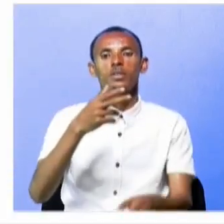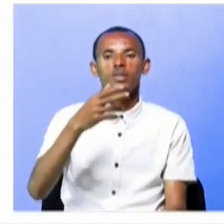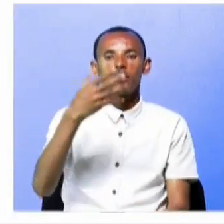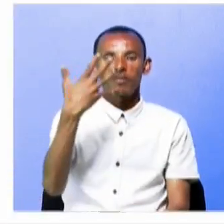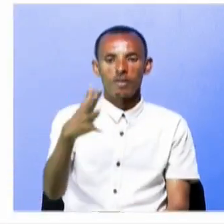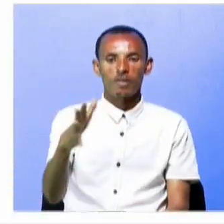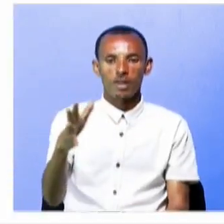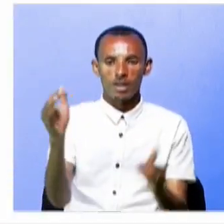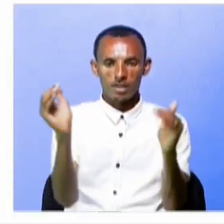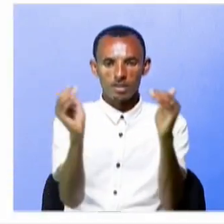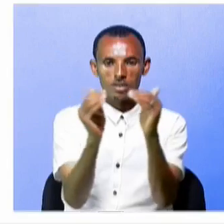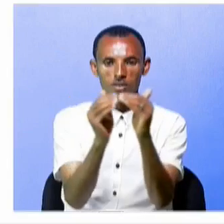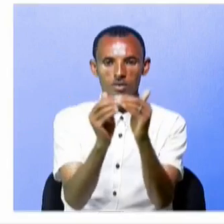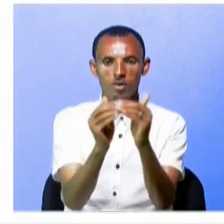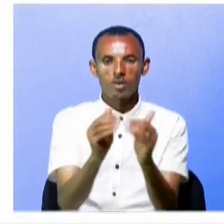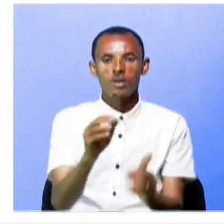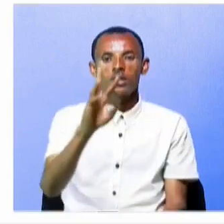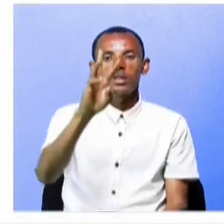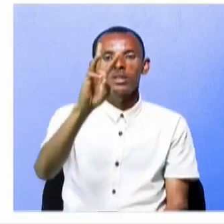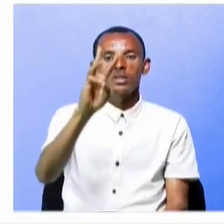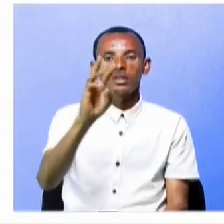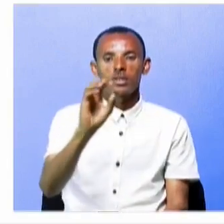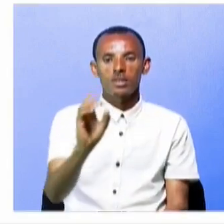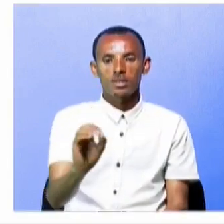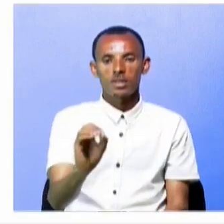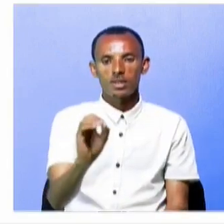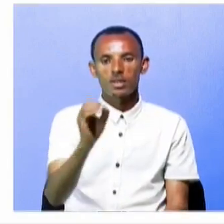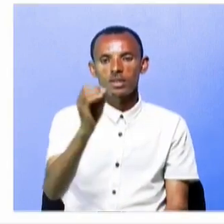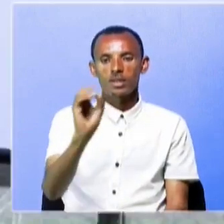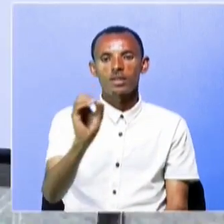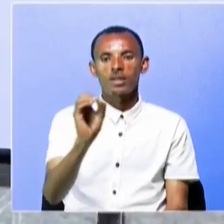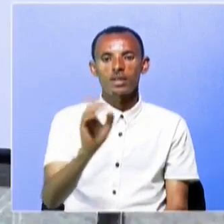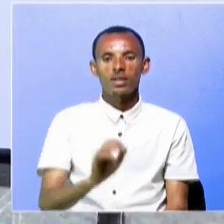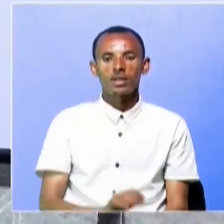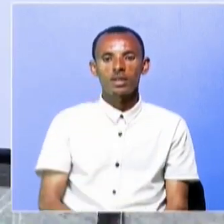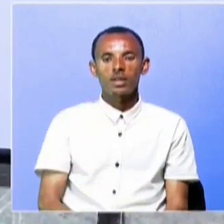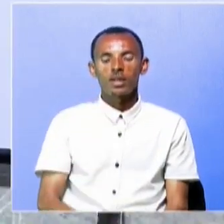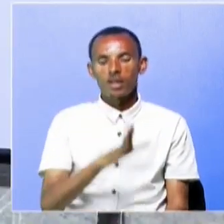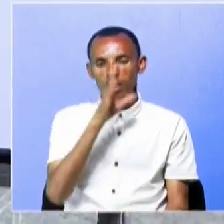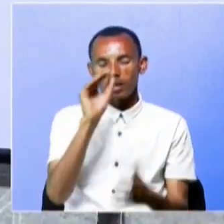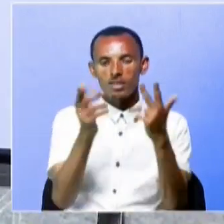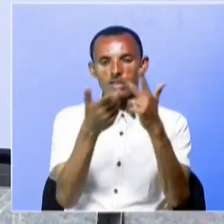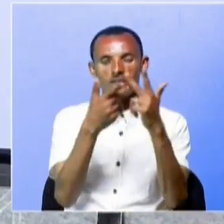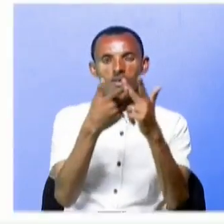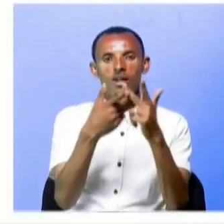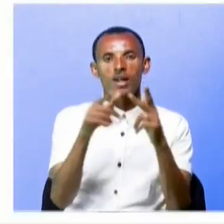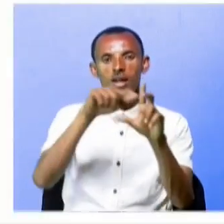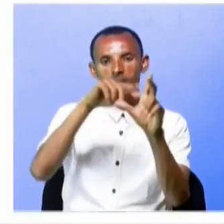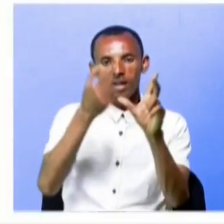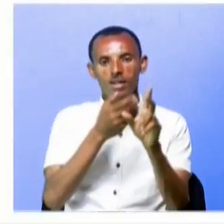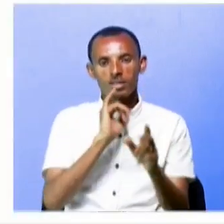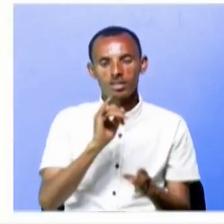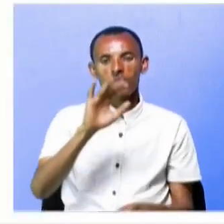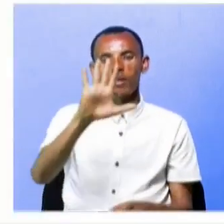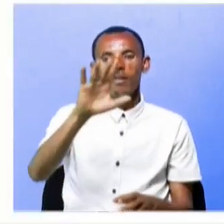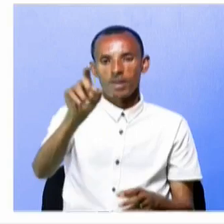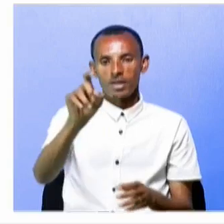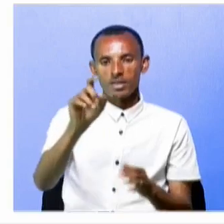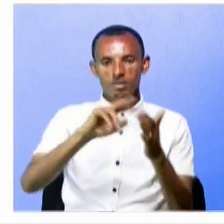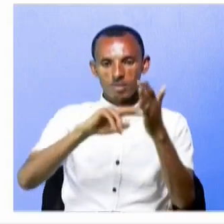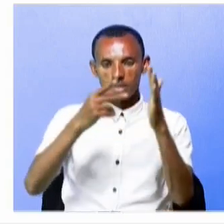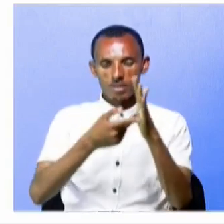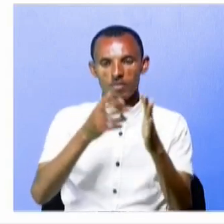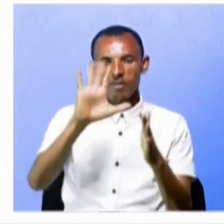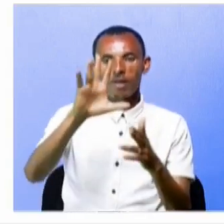times 15 degree, which is 60. And the third angle is 5x,